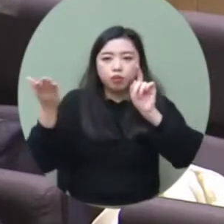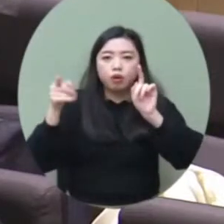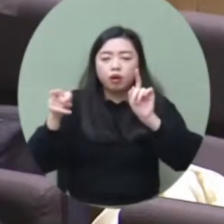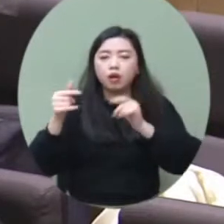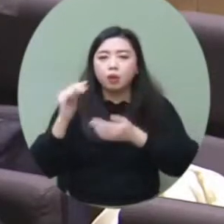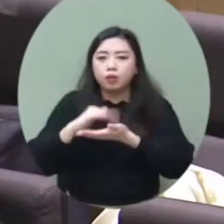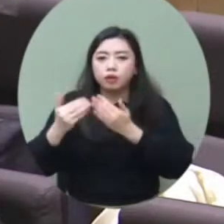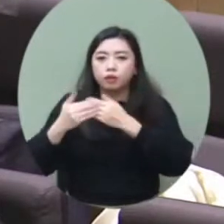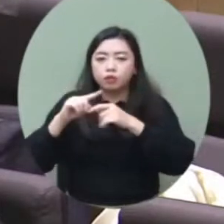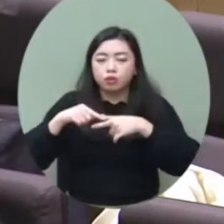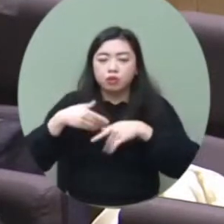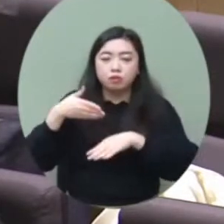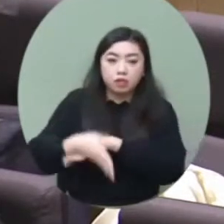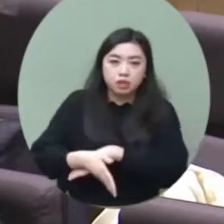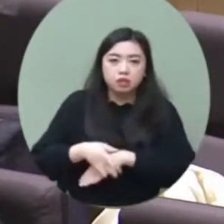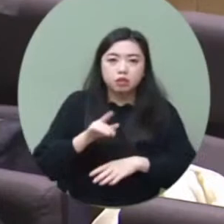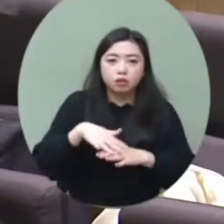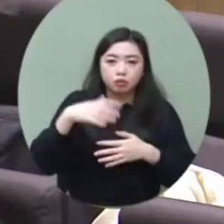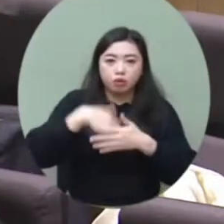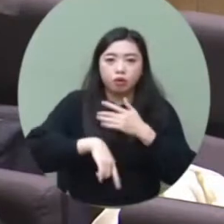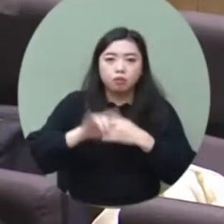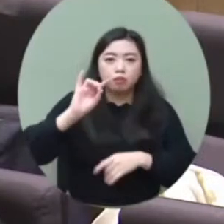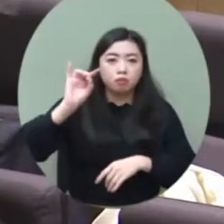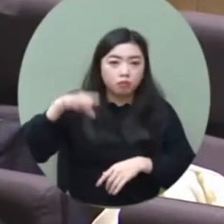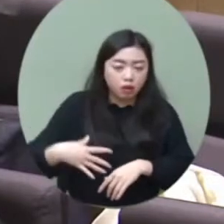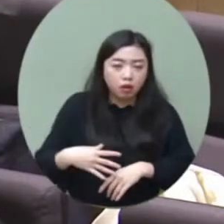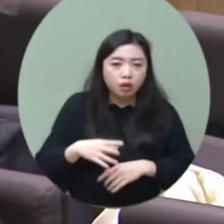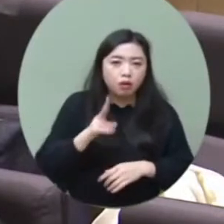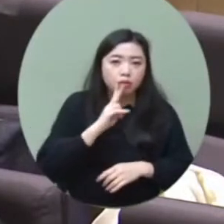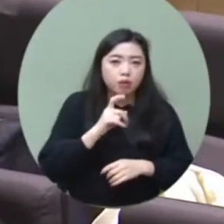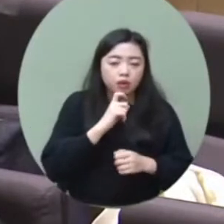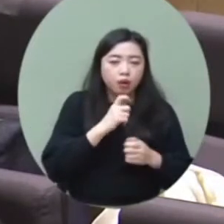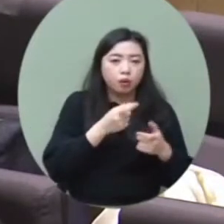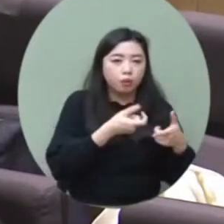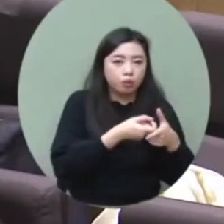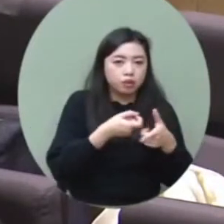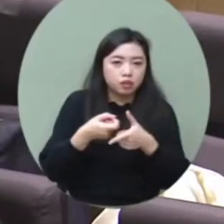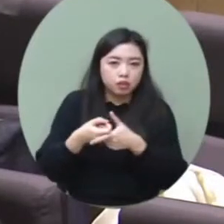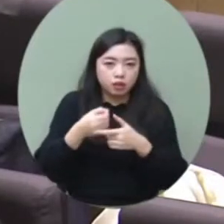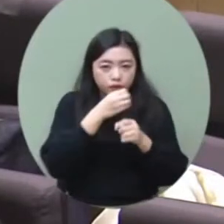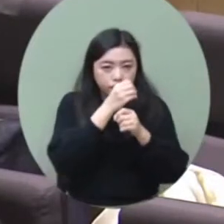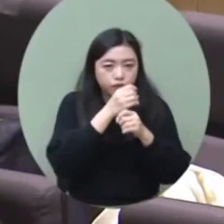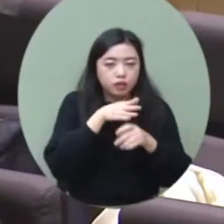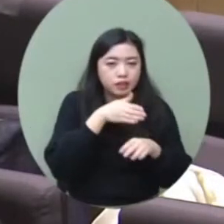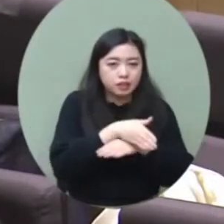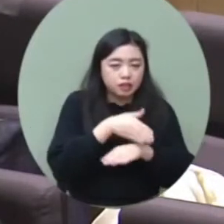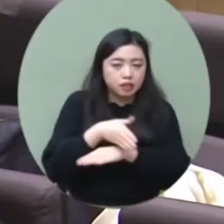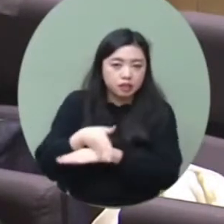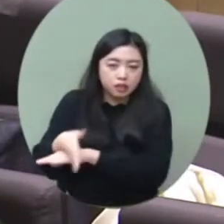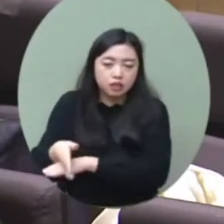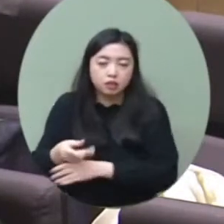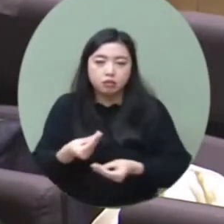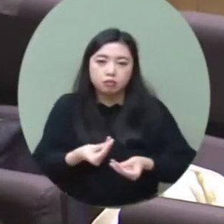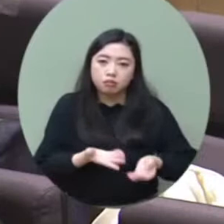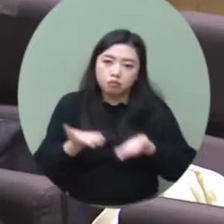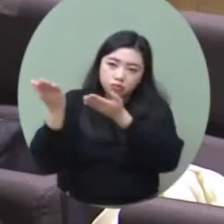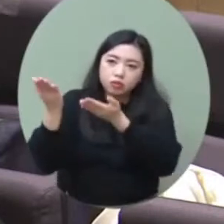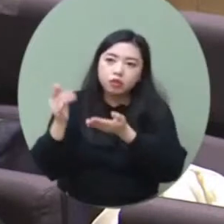In terms of a delay of delivery of preliminary positive samples to